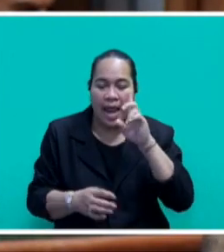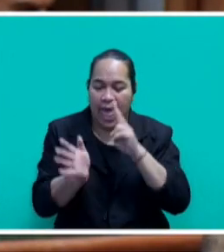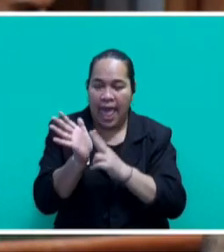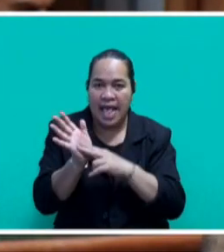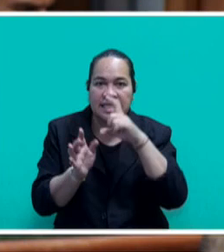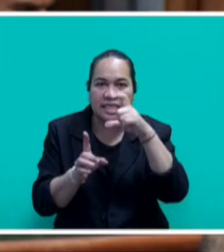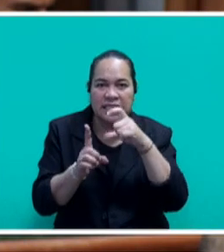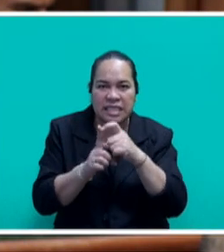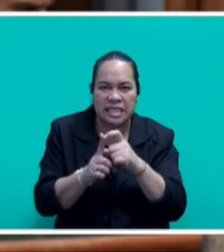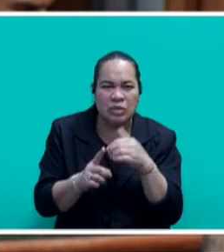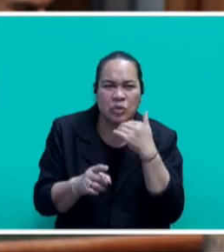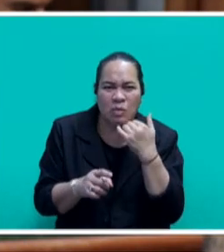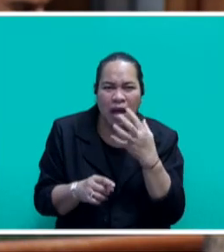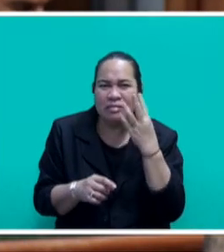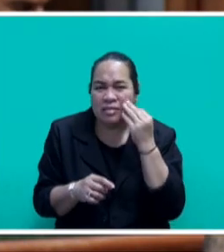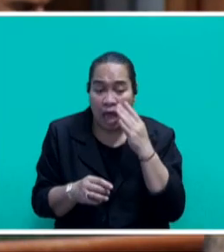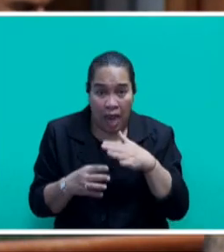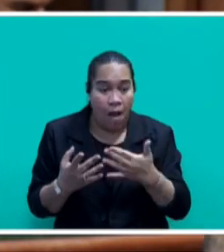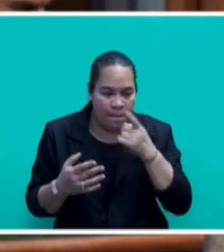People are now turning to health foods,